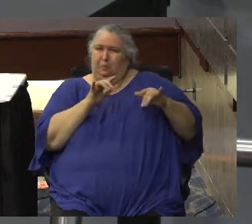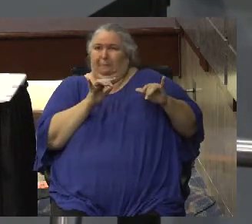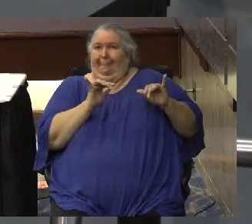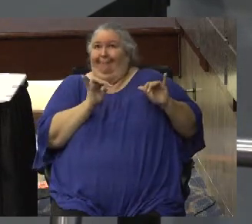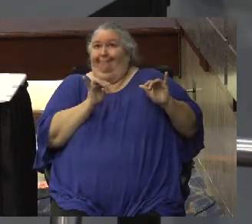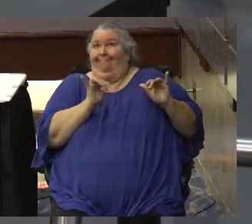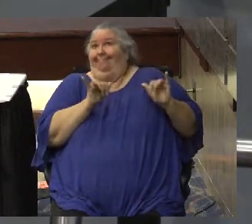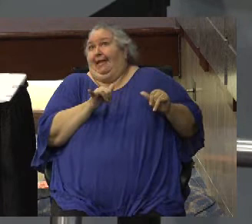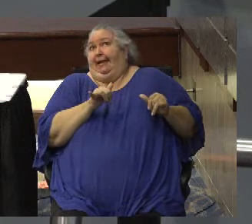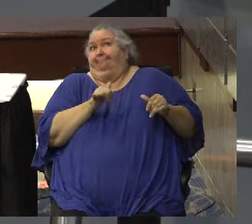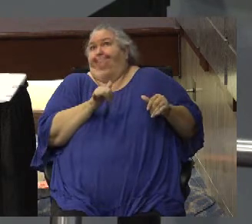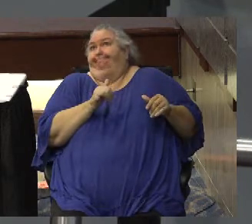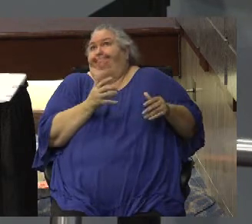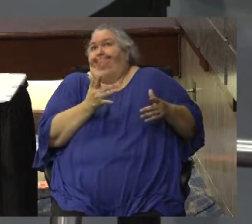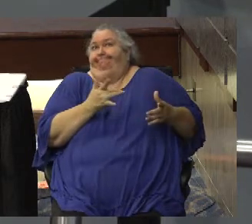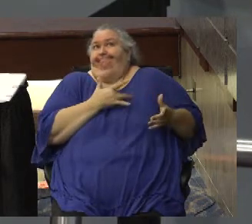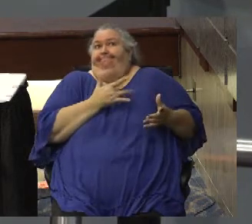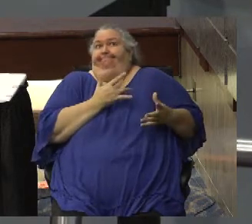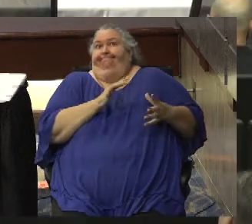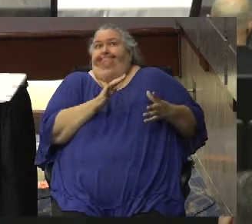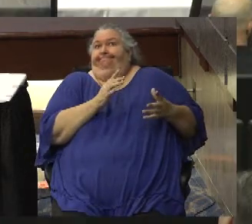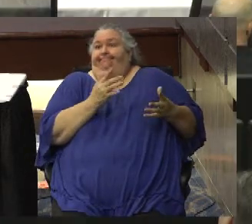So, thank you. Thank you so much.